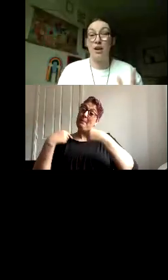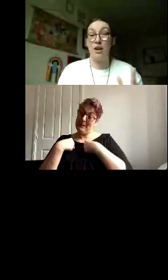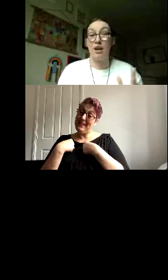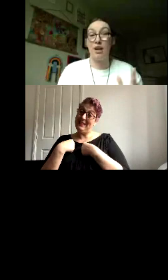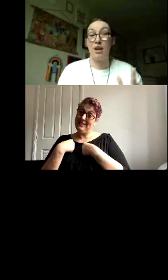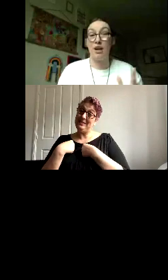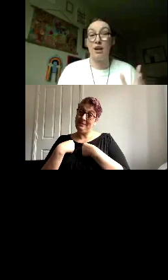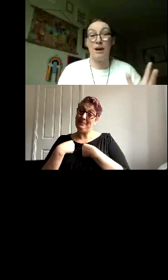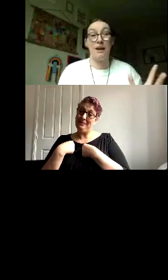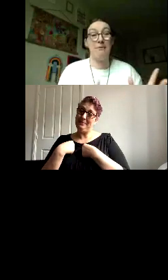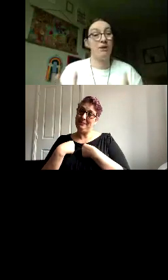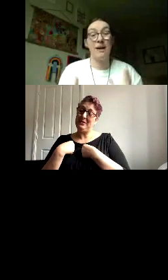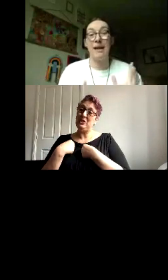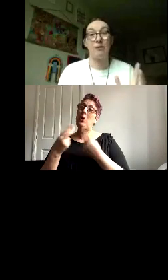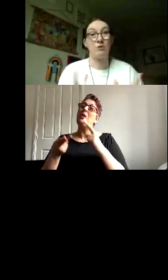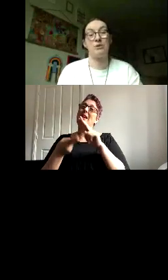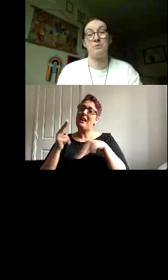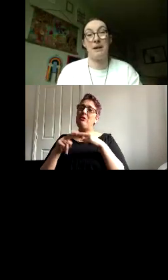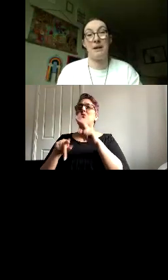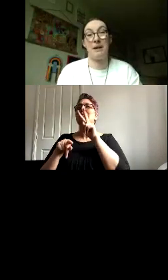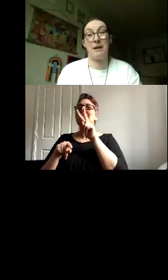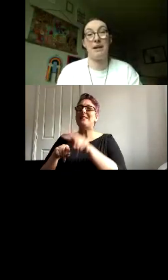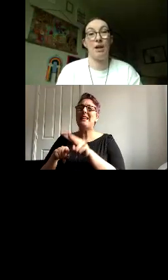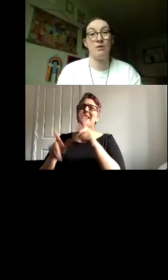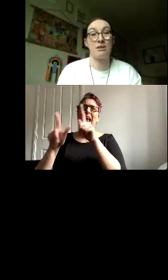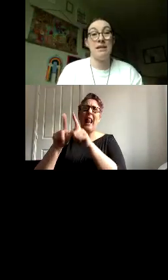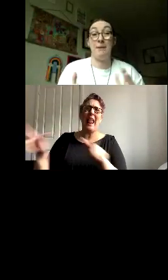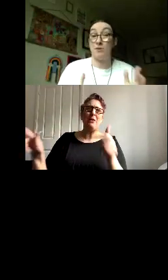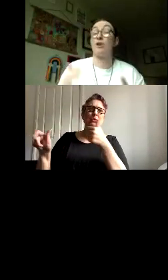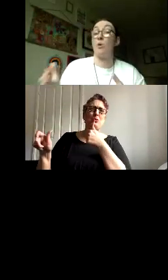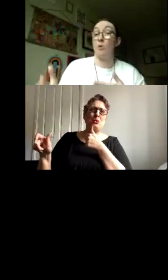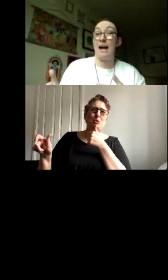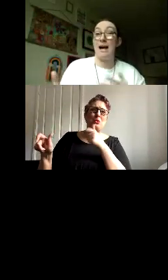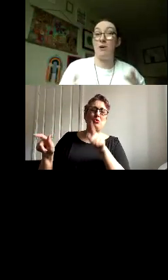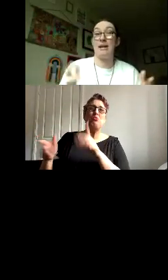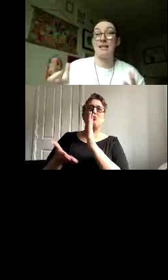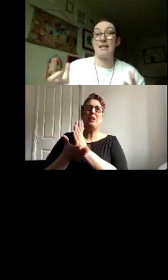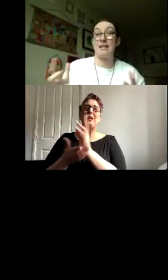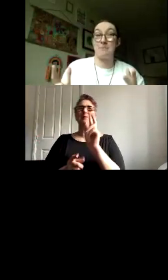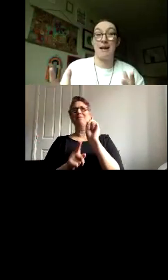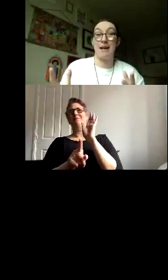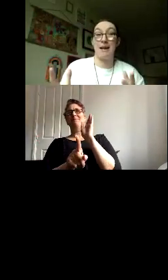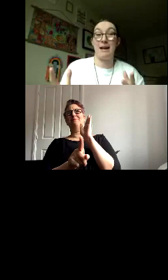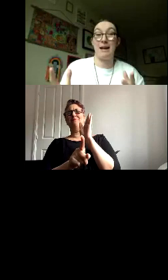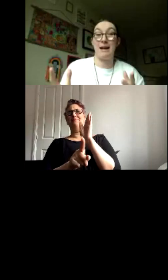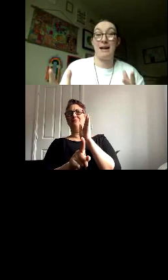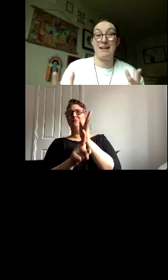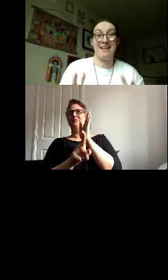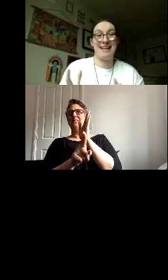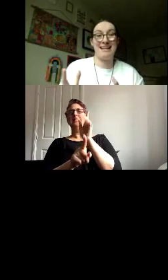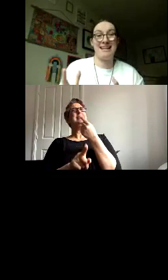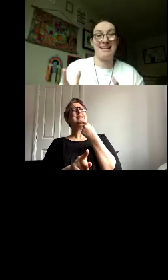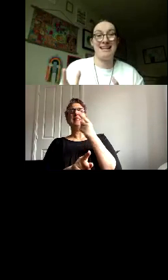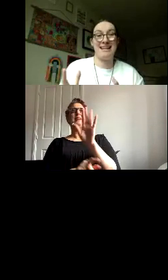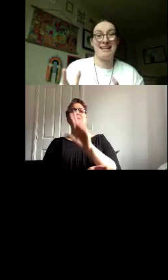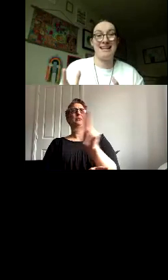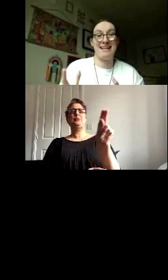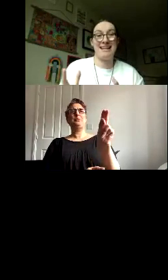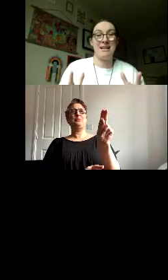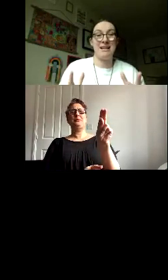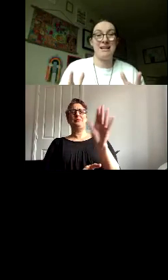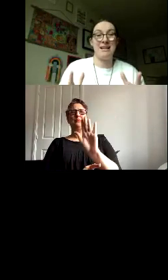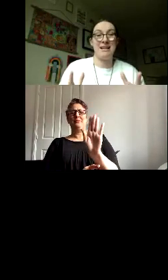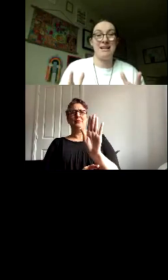you, if you hear language being used, to call it out and explain that it is based